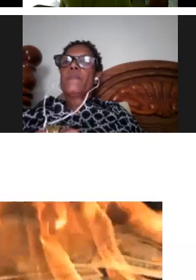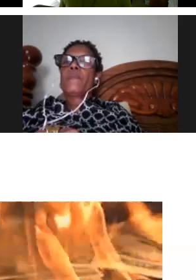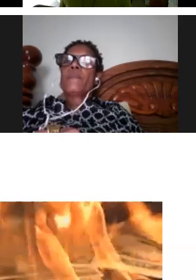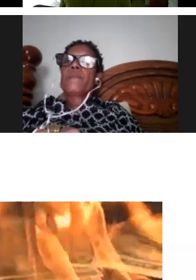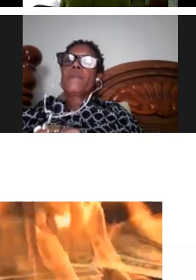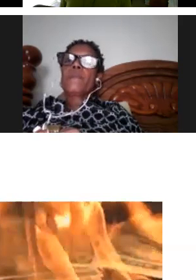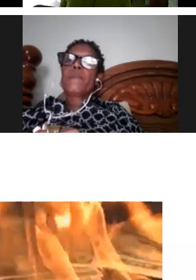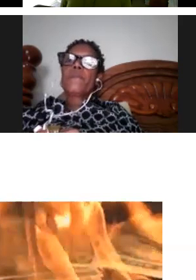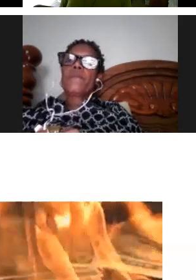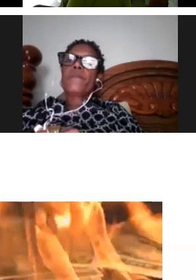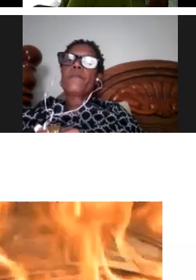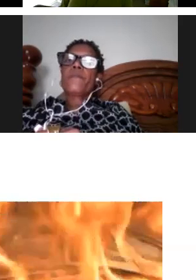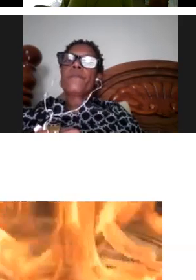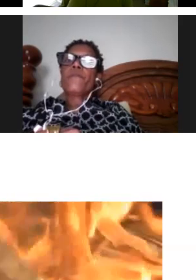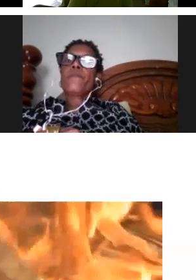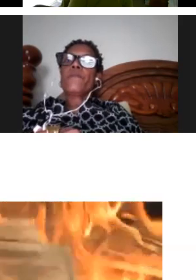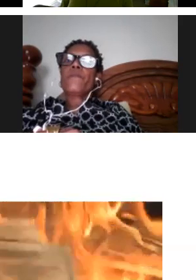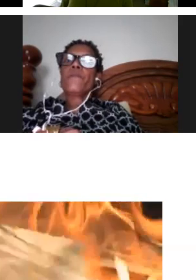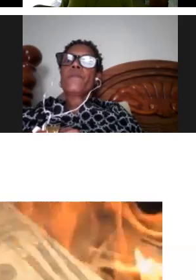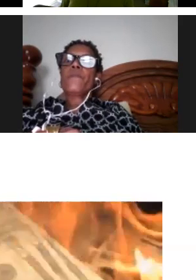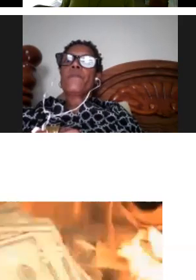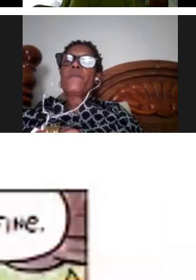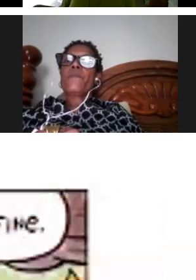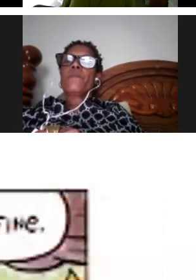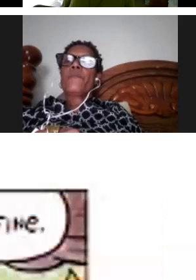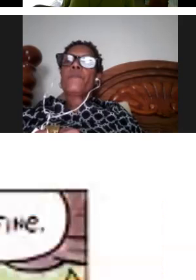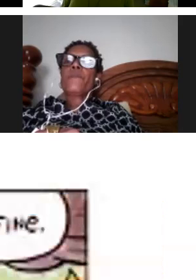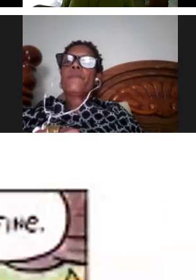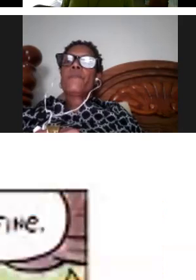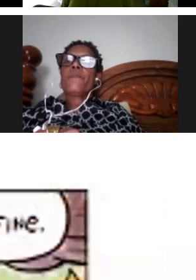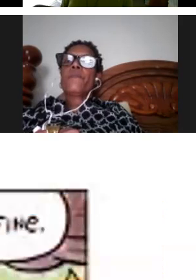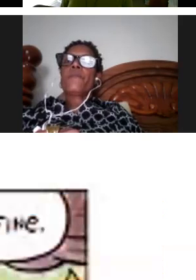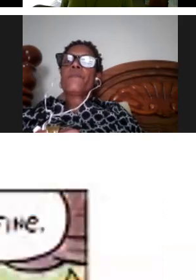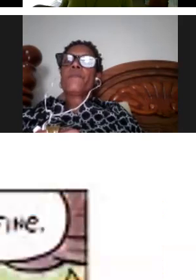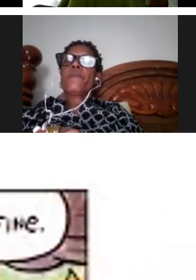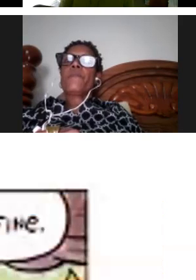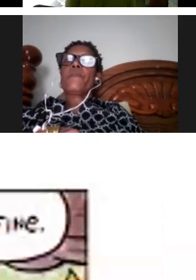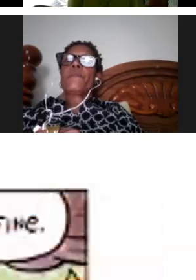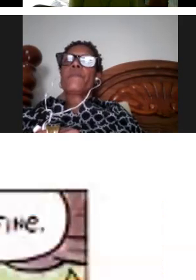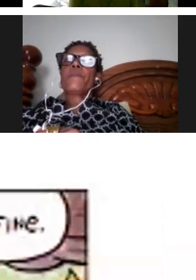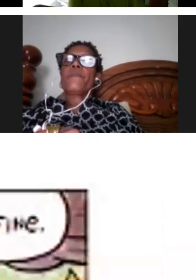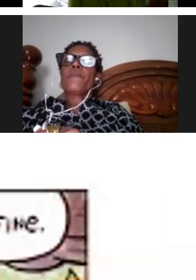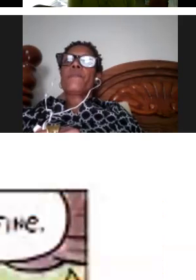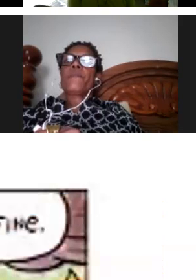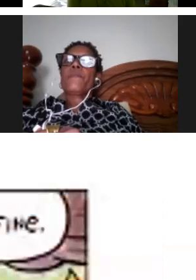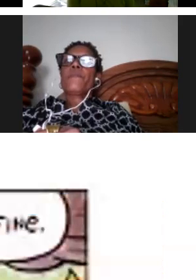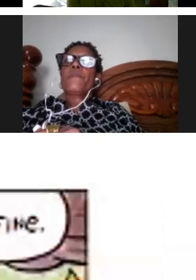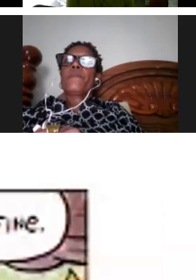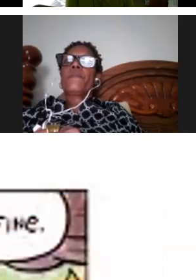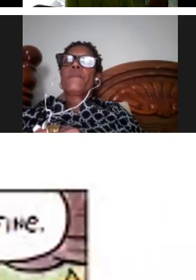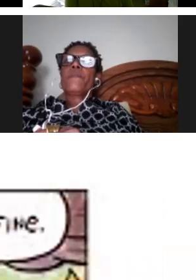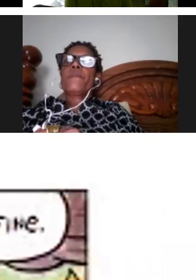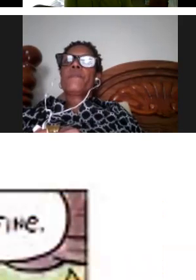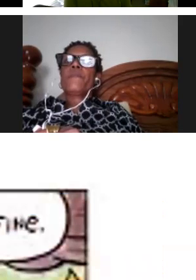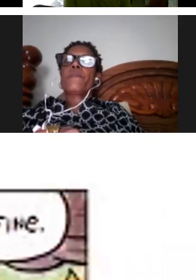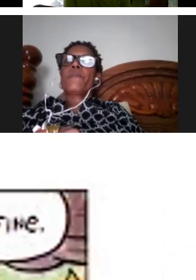industrialized countries. So we are paying the most for really the worst care that we can get. And I think it's